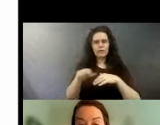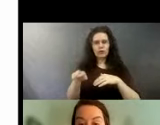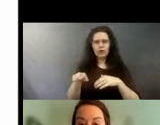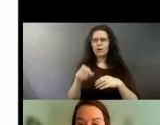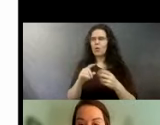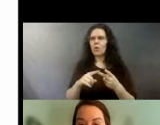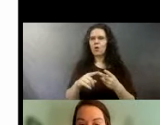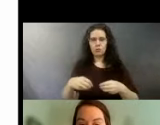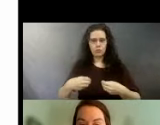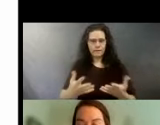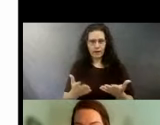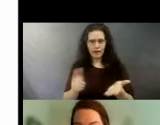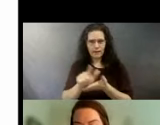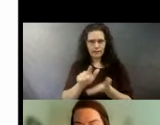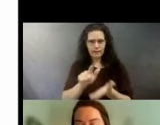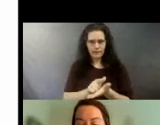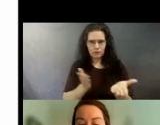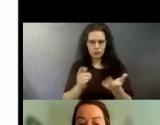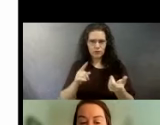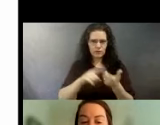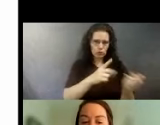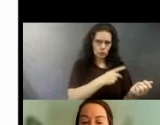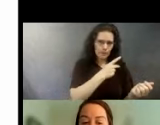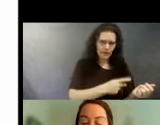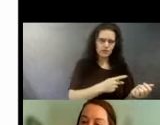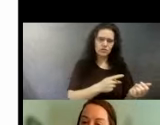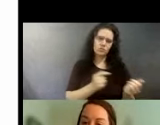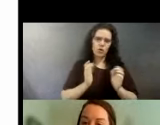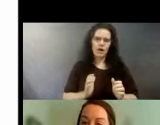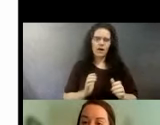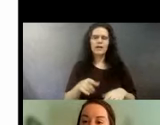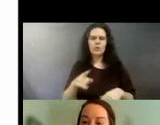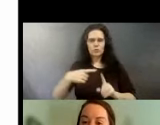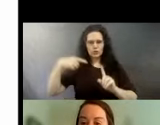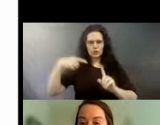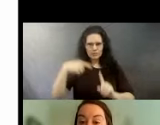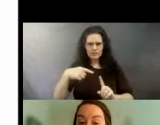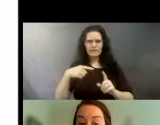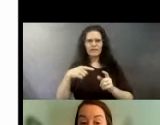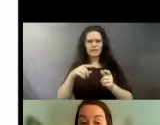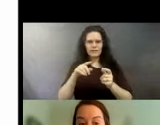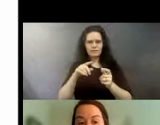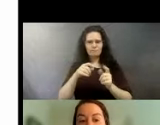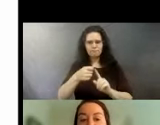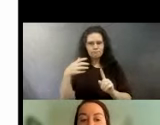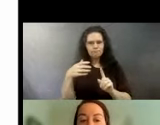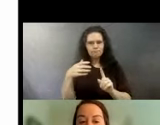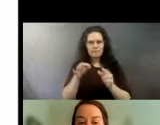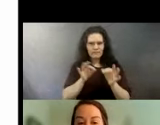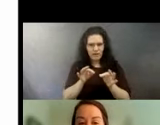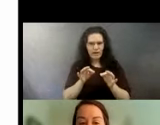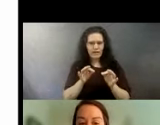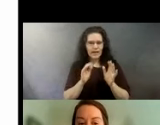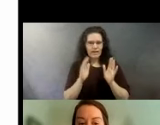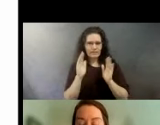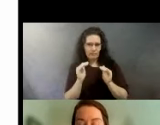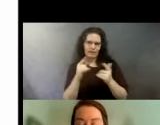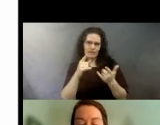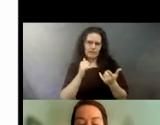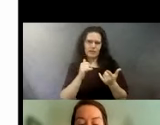legal services to a patient or a client, those are very specific and defined and probably expected, both sharing